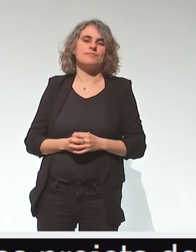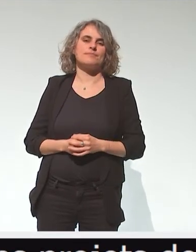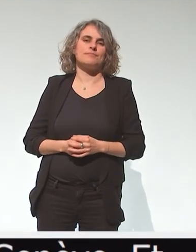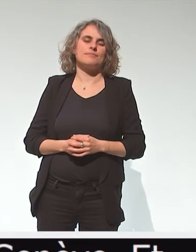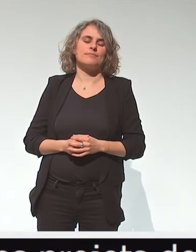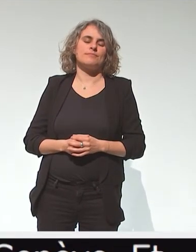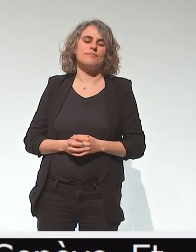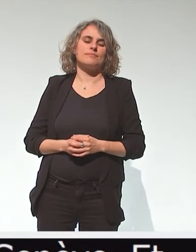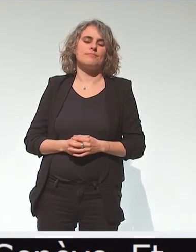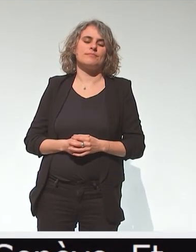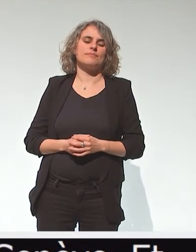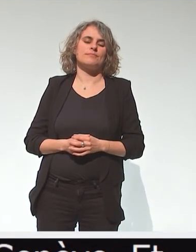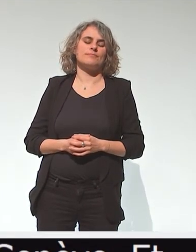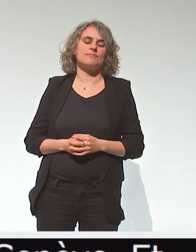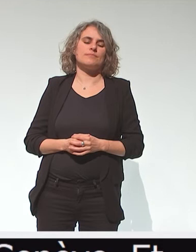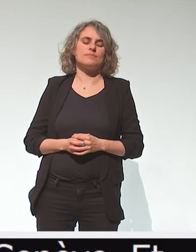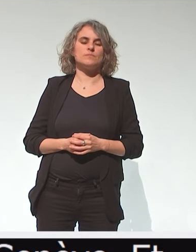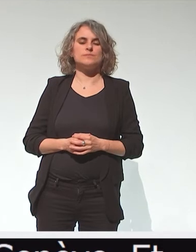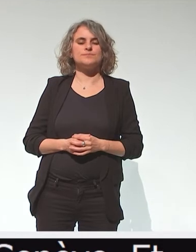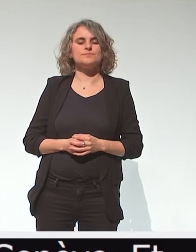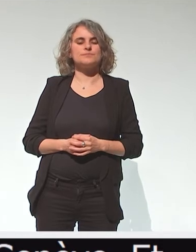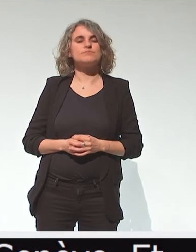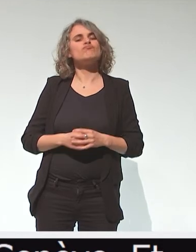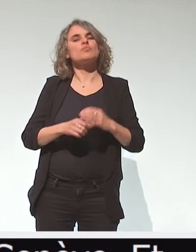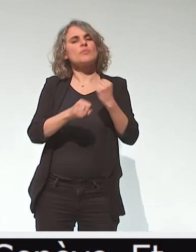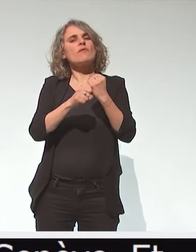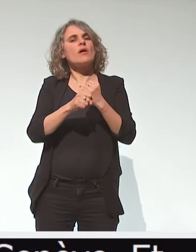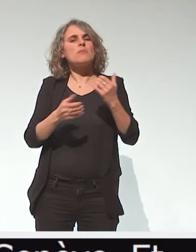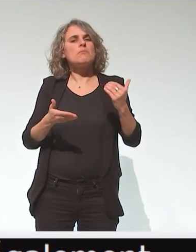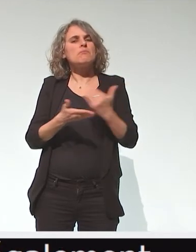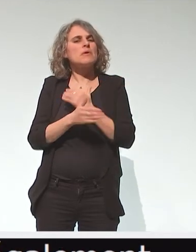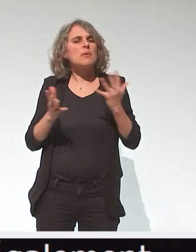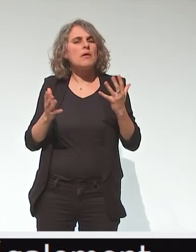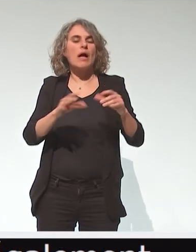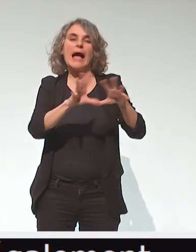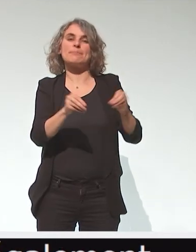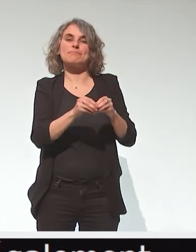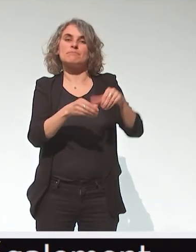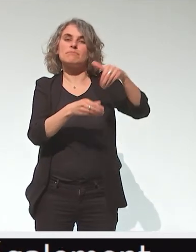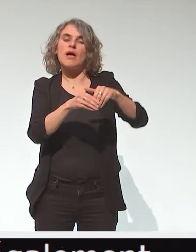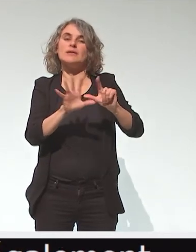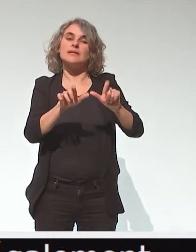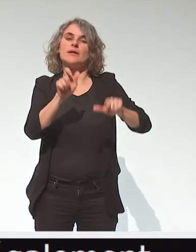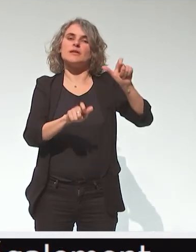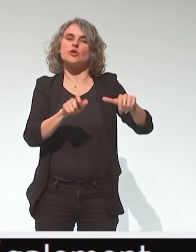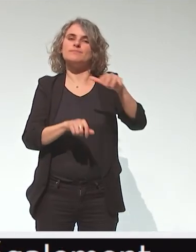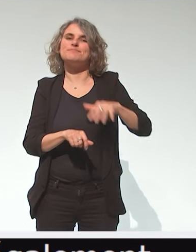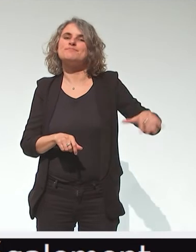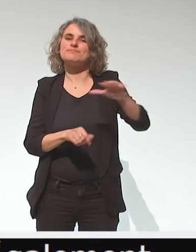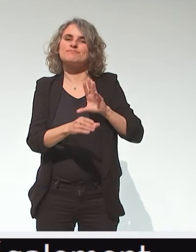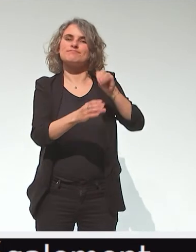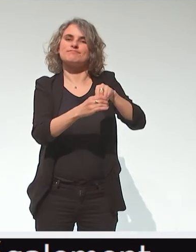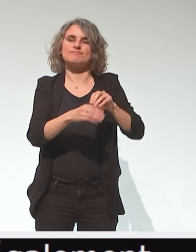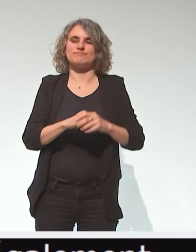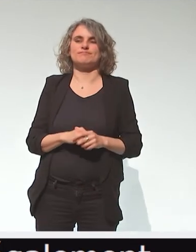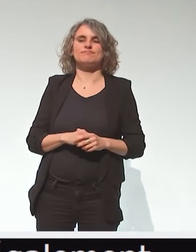in those partnerships. More broadly, I'm part of a 7-member team who's responsible